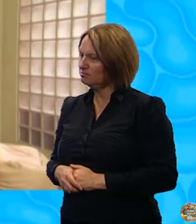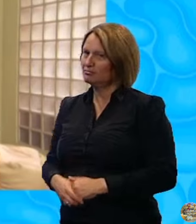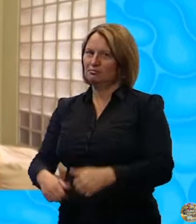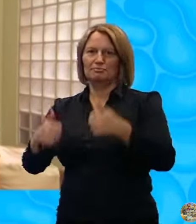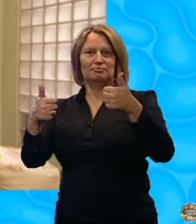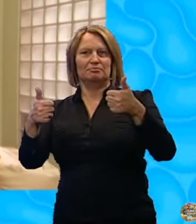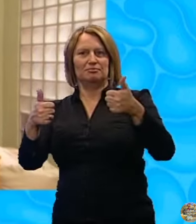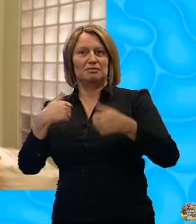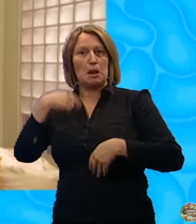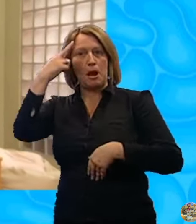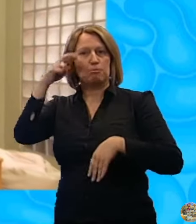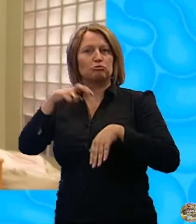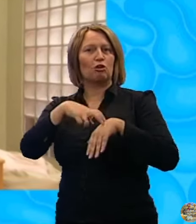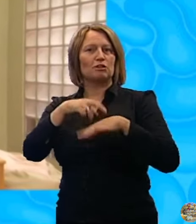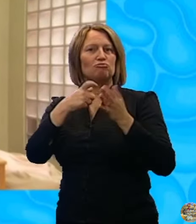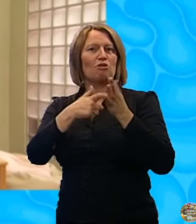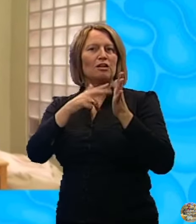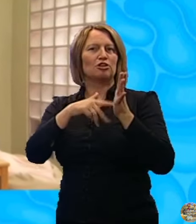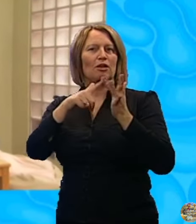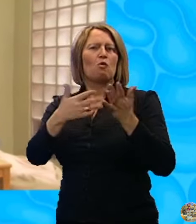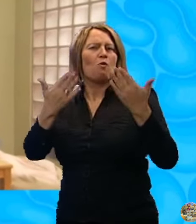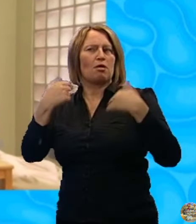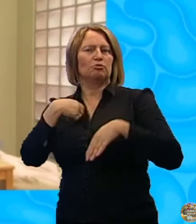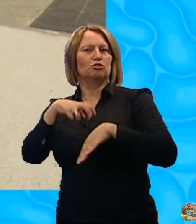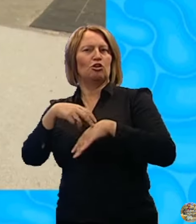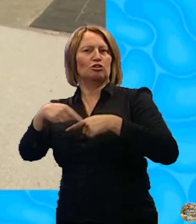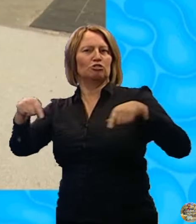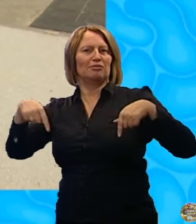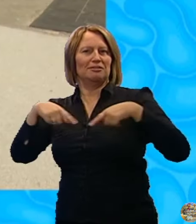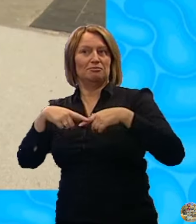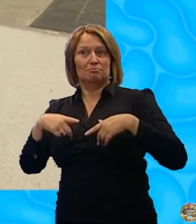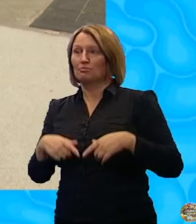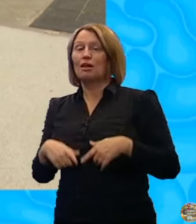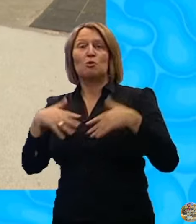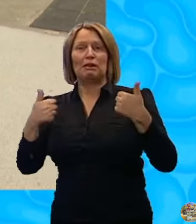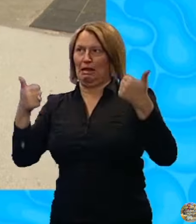Hello, my name's Dr. Ange and welcome to my surgery. Are you well? Yeah!